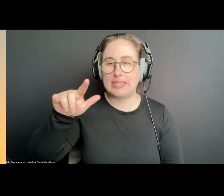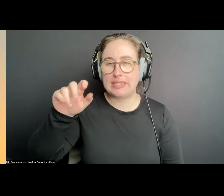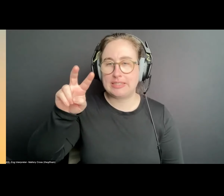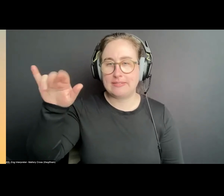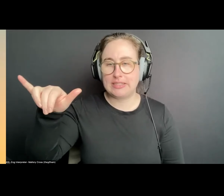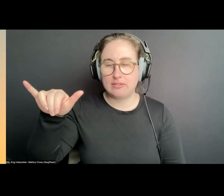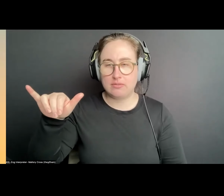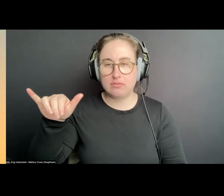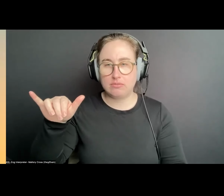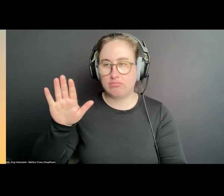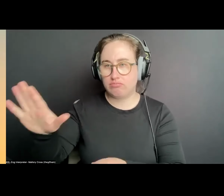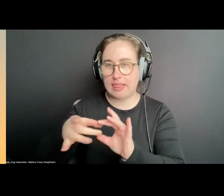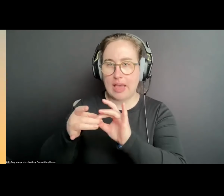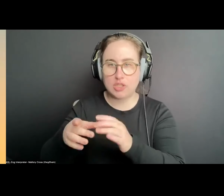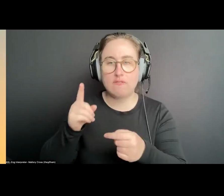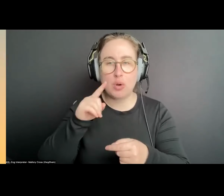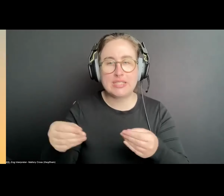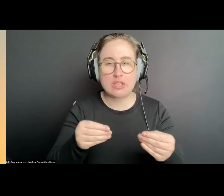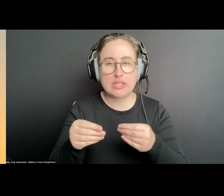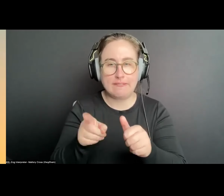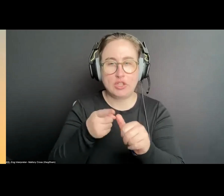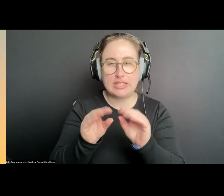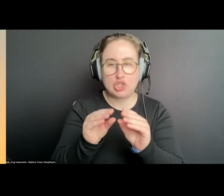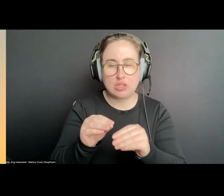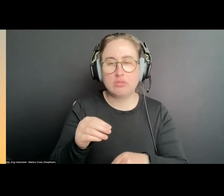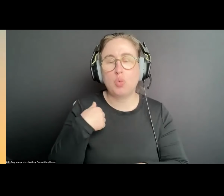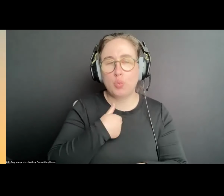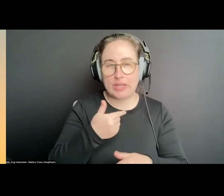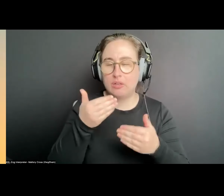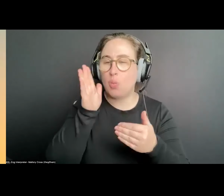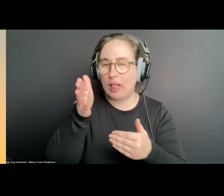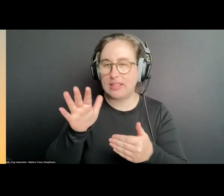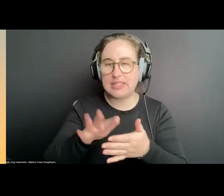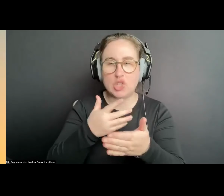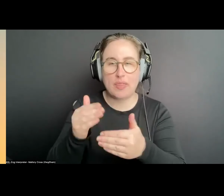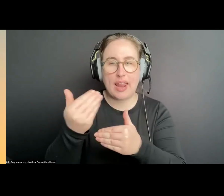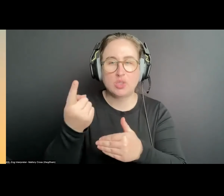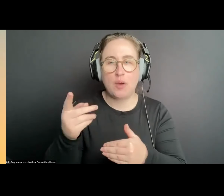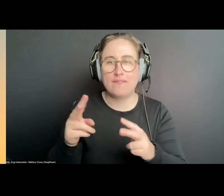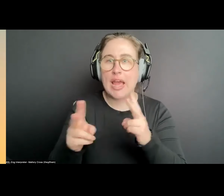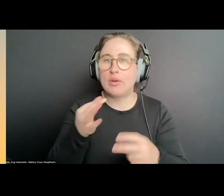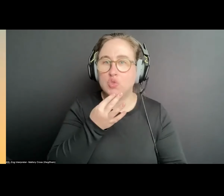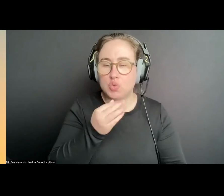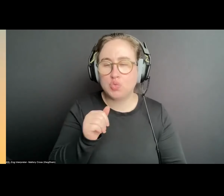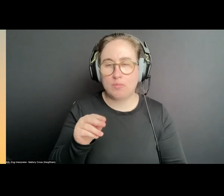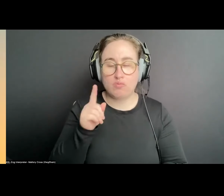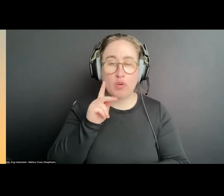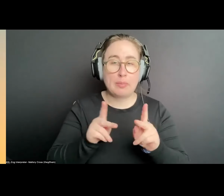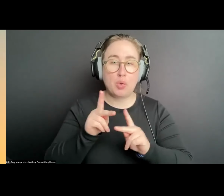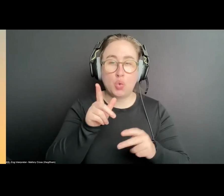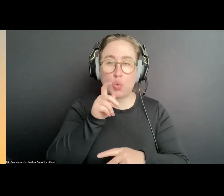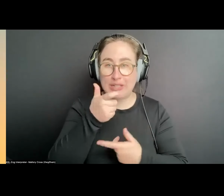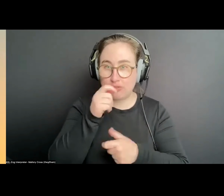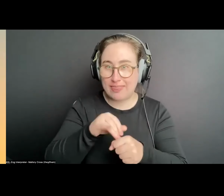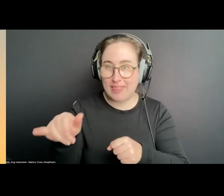for facilitating our first session. We are going to schedule the next one very soon. So for people that are interested in that topic,